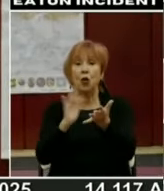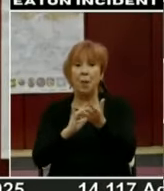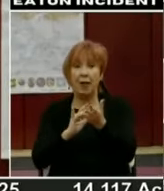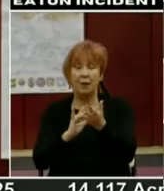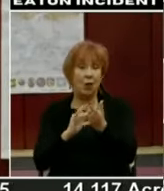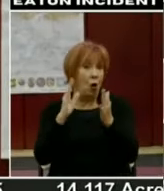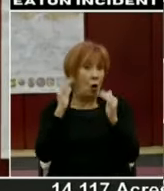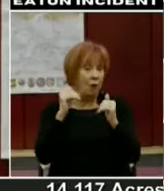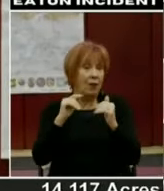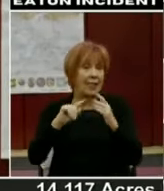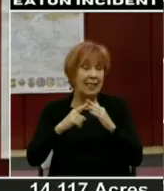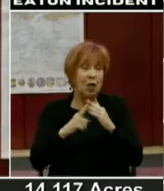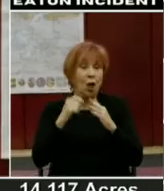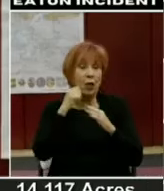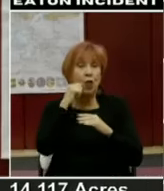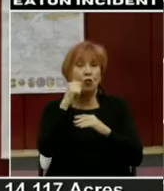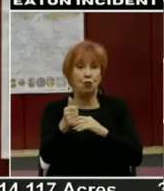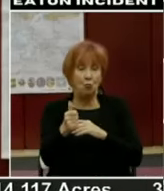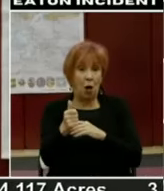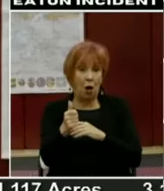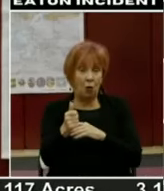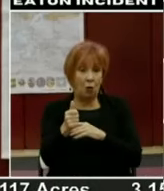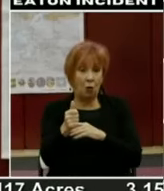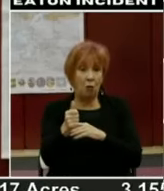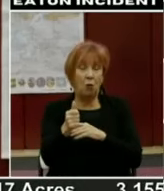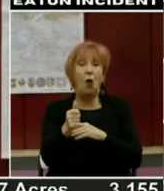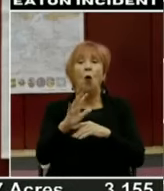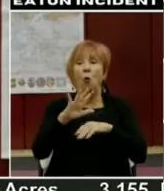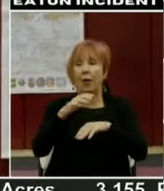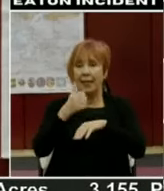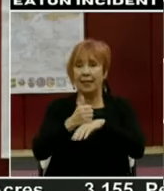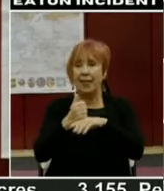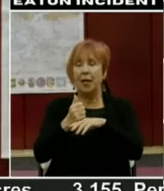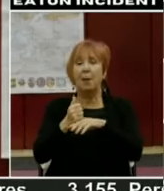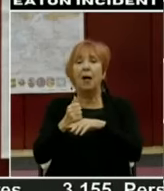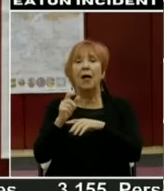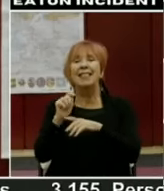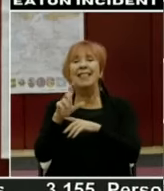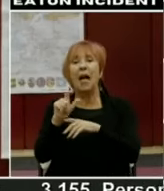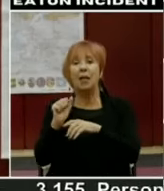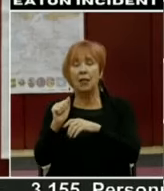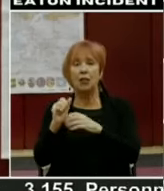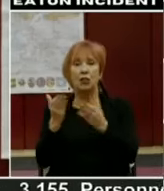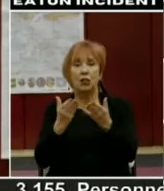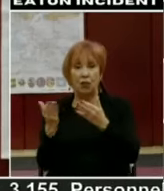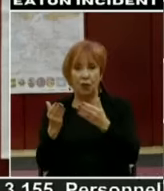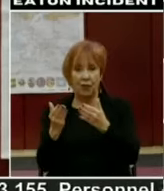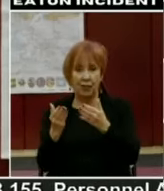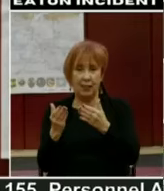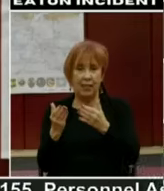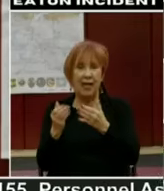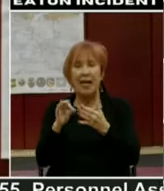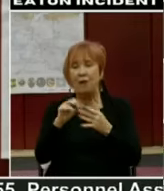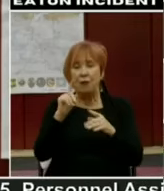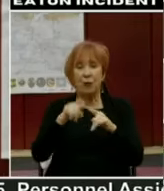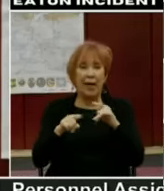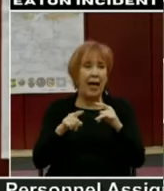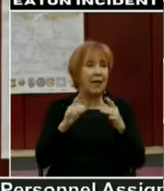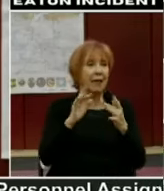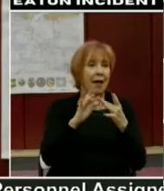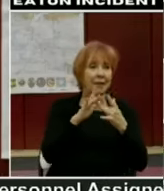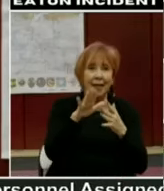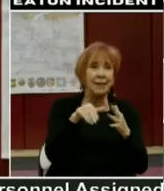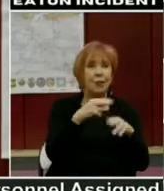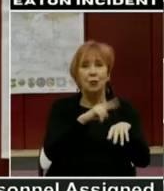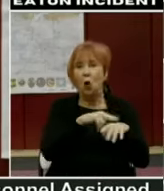Department of Public Health will stand up a telehealth service for those of you who are having trouble going through your normal provider or your